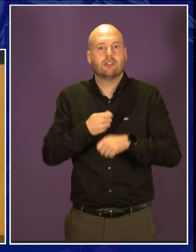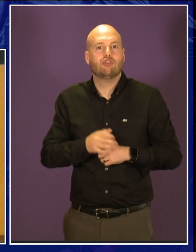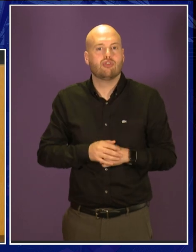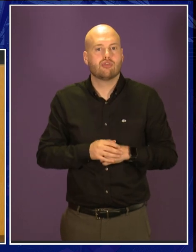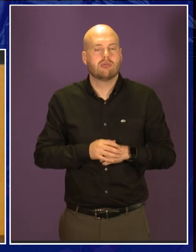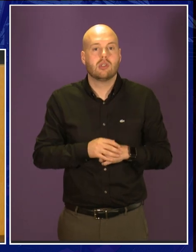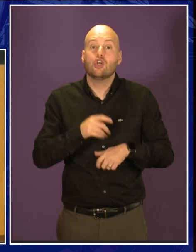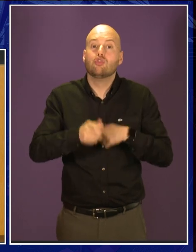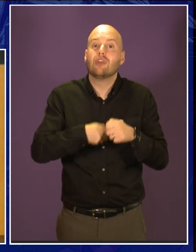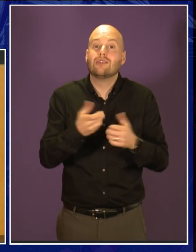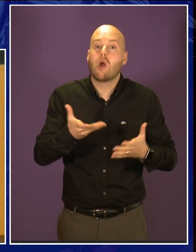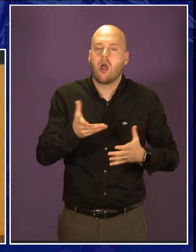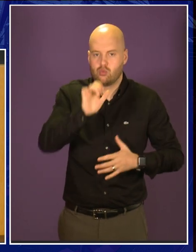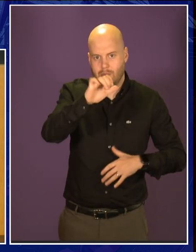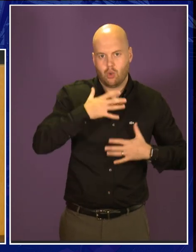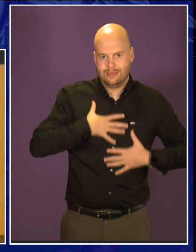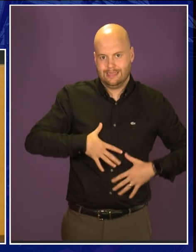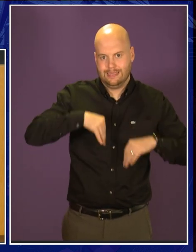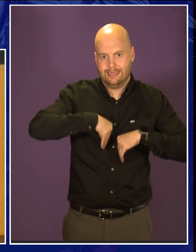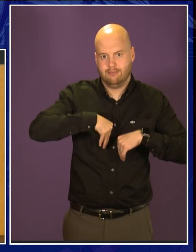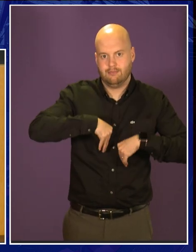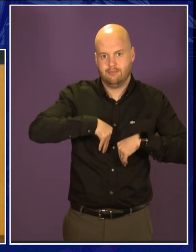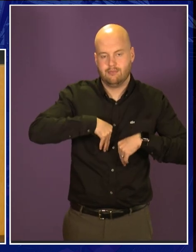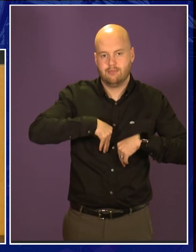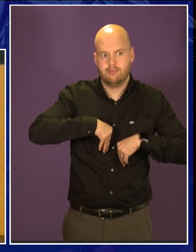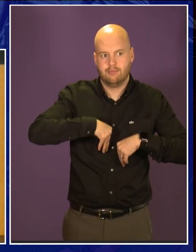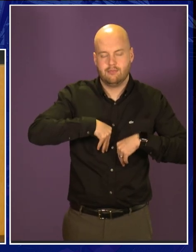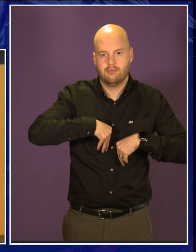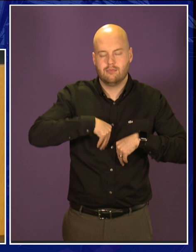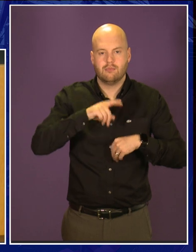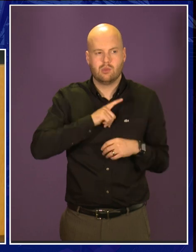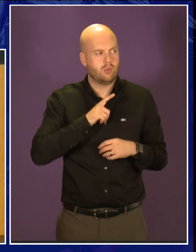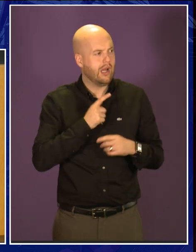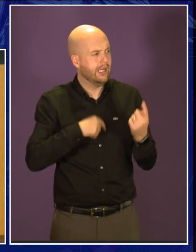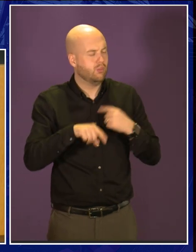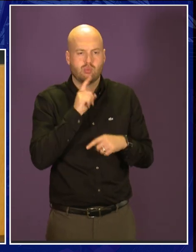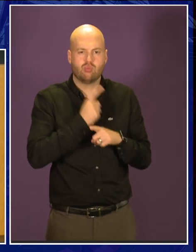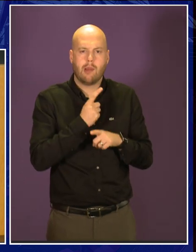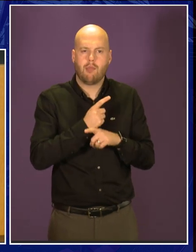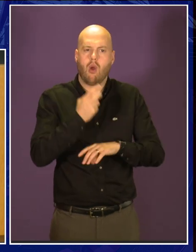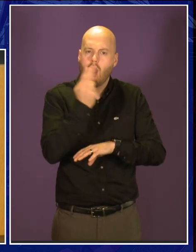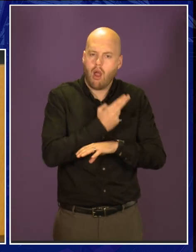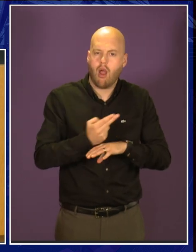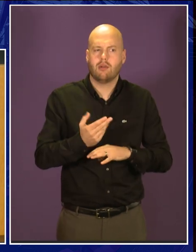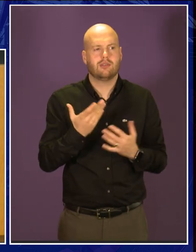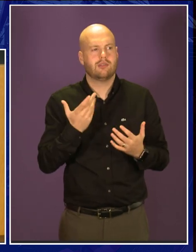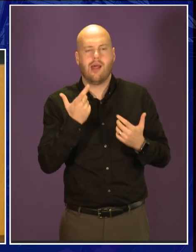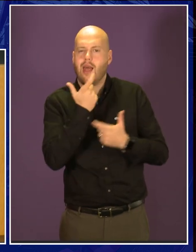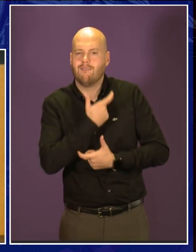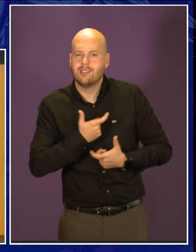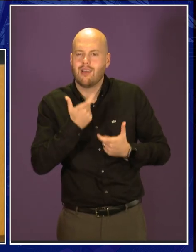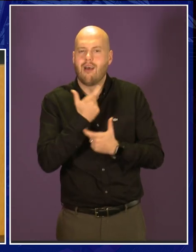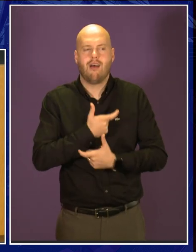body first. And we hear from my colleagues about the art and the laughter. And I was just talking with a